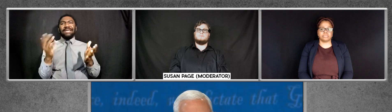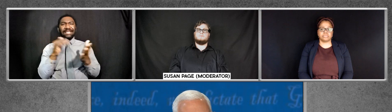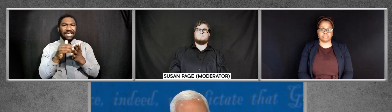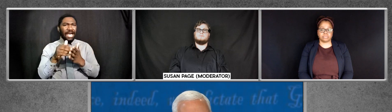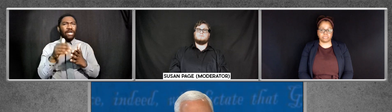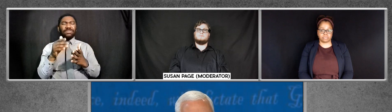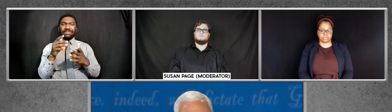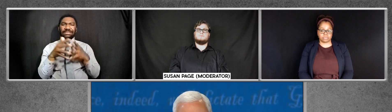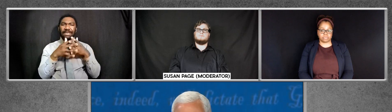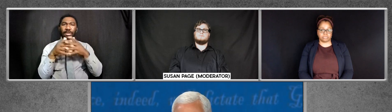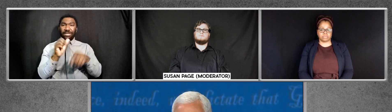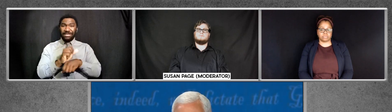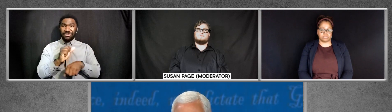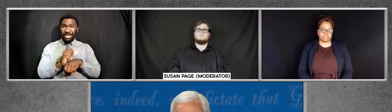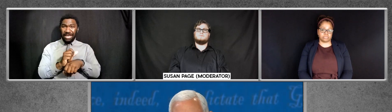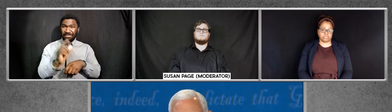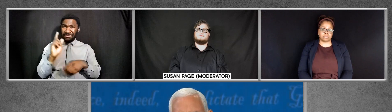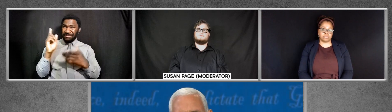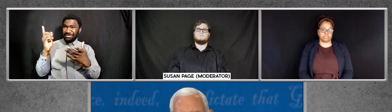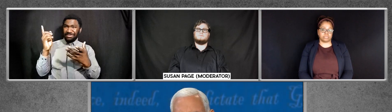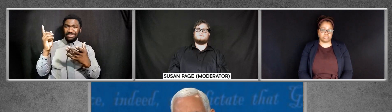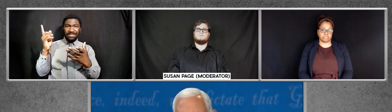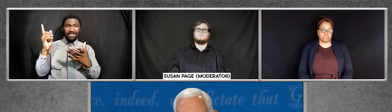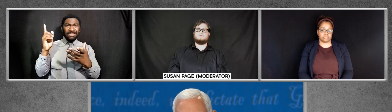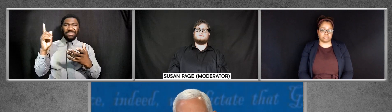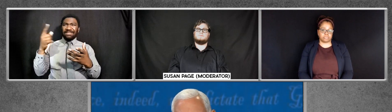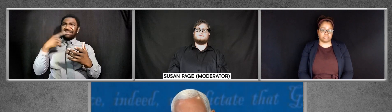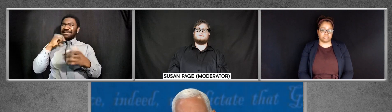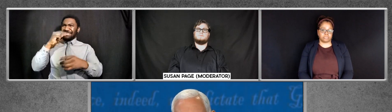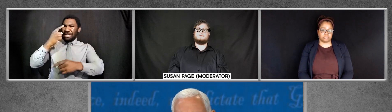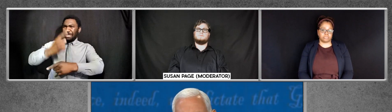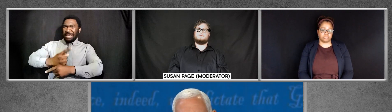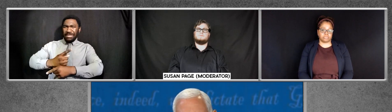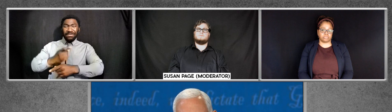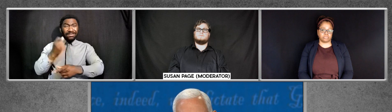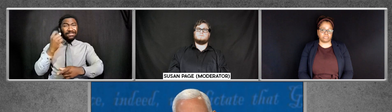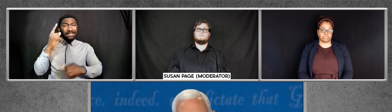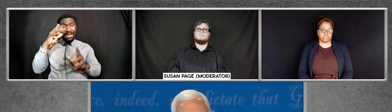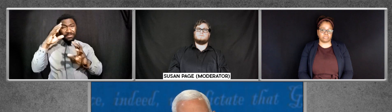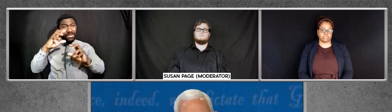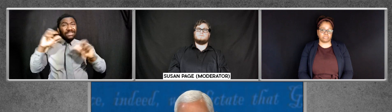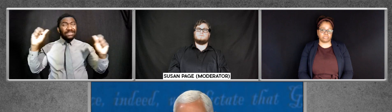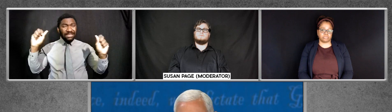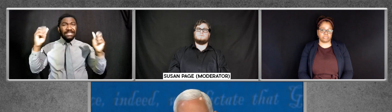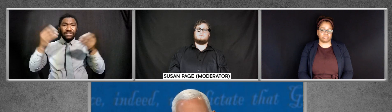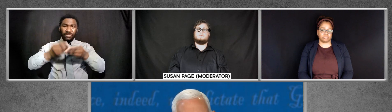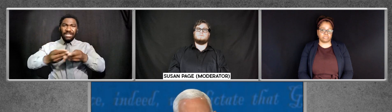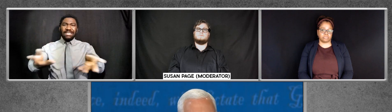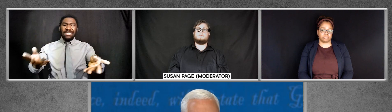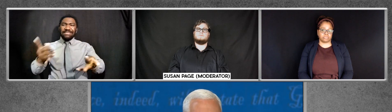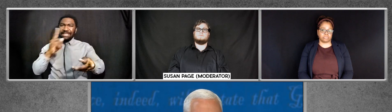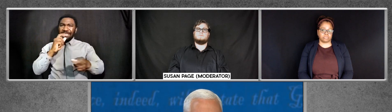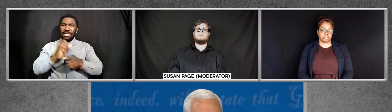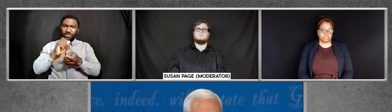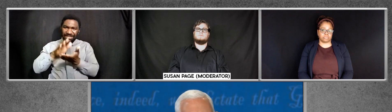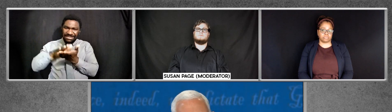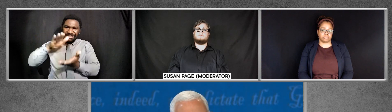are not accurate. And the president's also released literally stacks of financial disclosures the American people